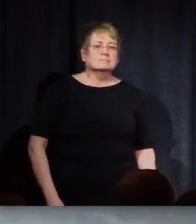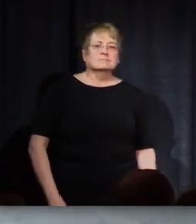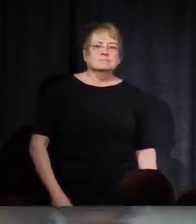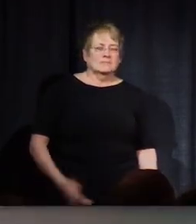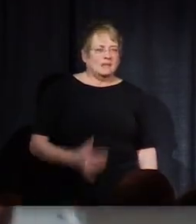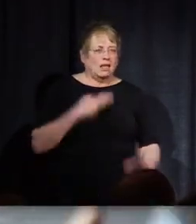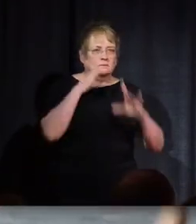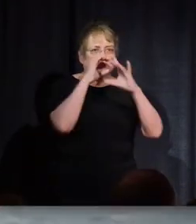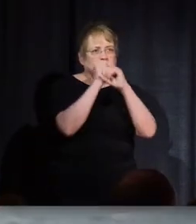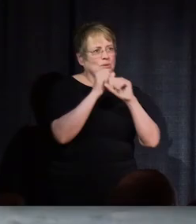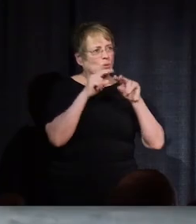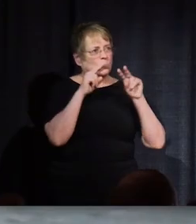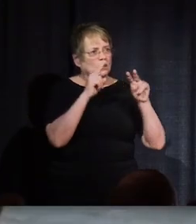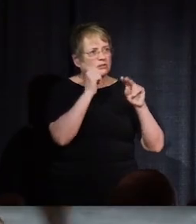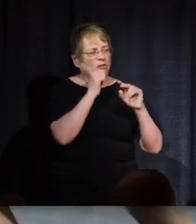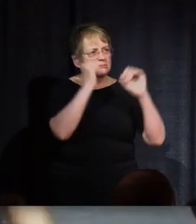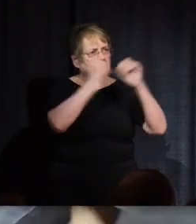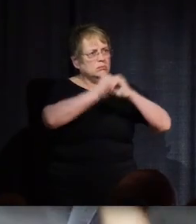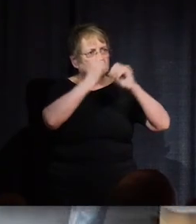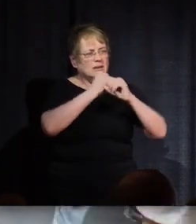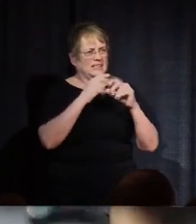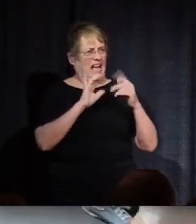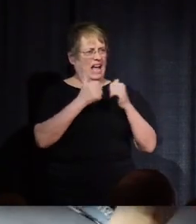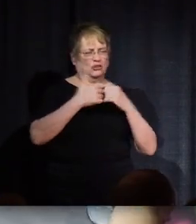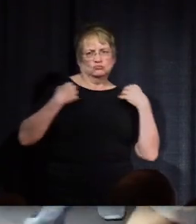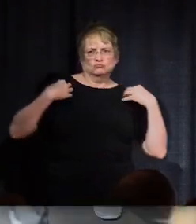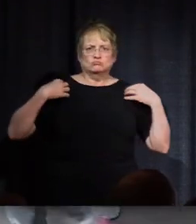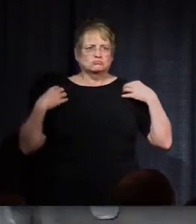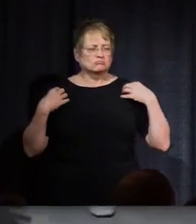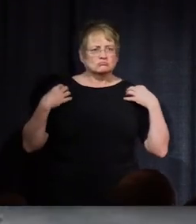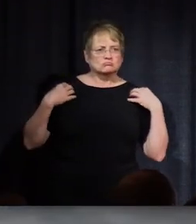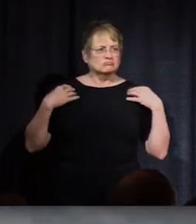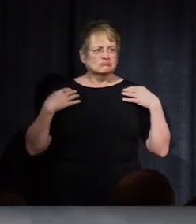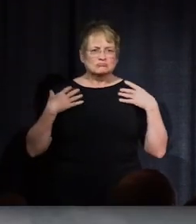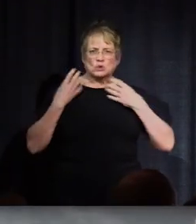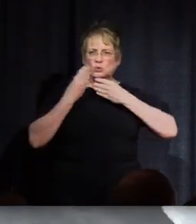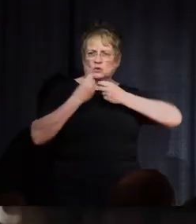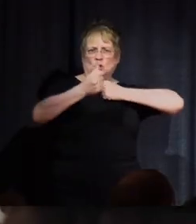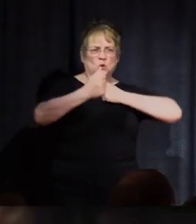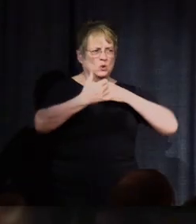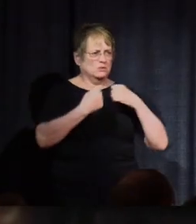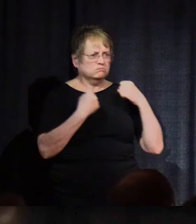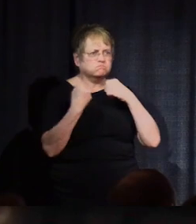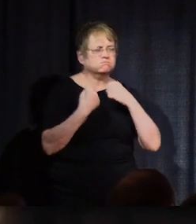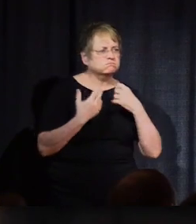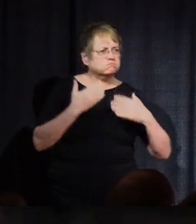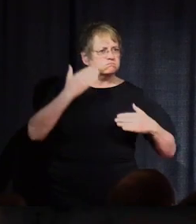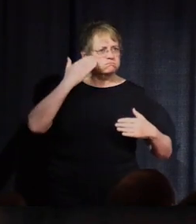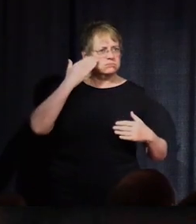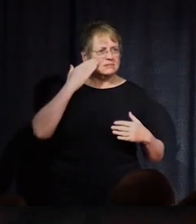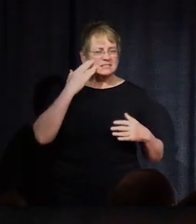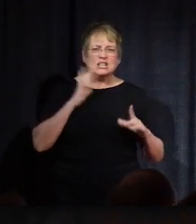i am enthralled watching these girls box the way they carry themselves their fluid but solid movements